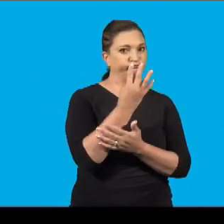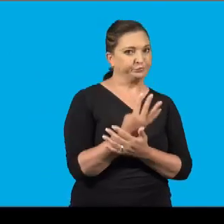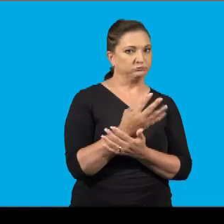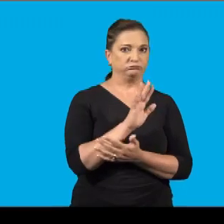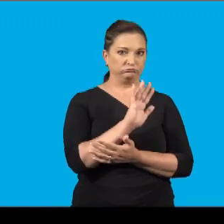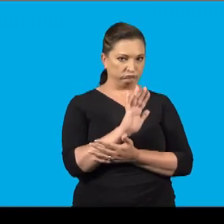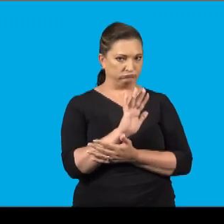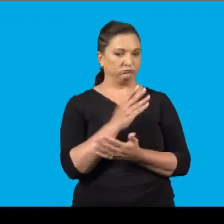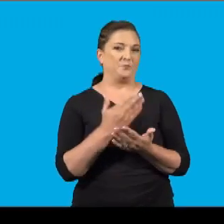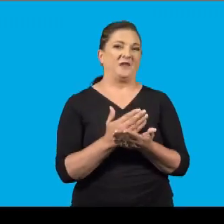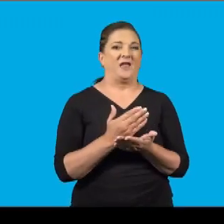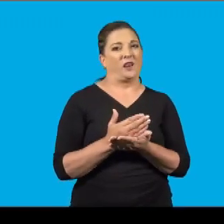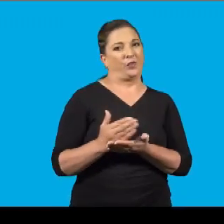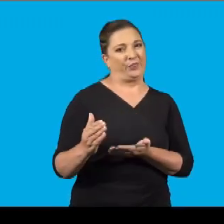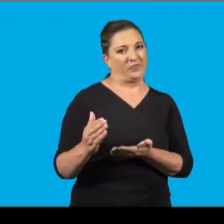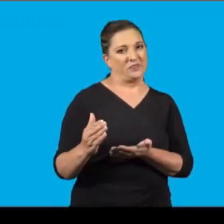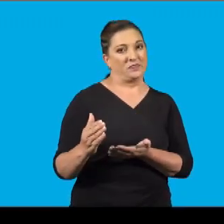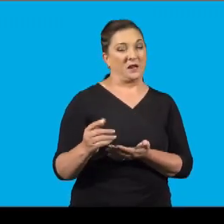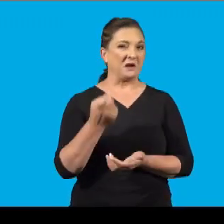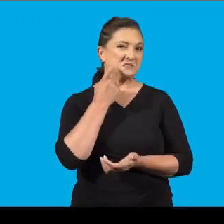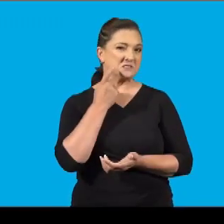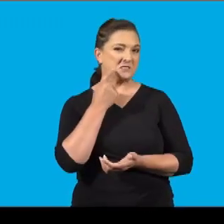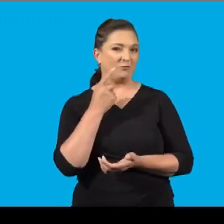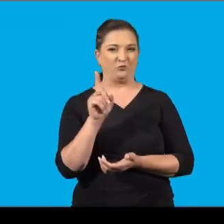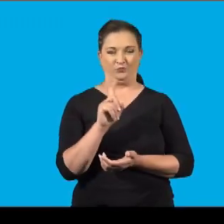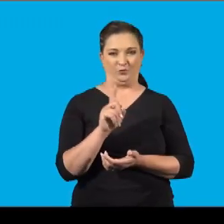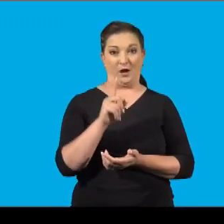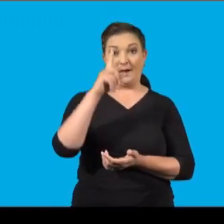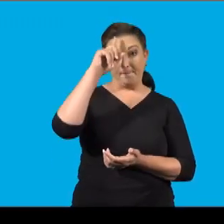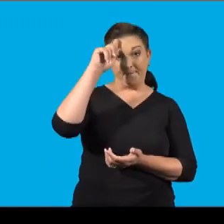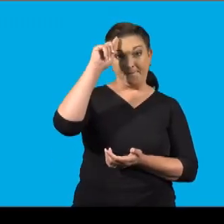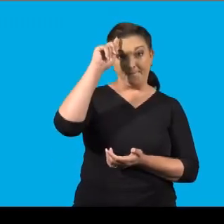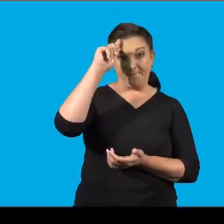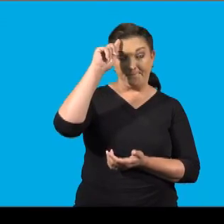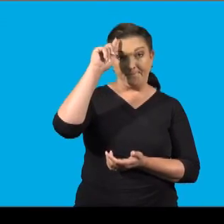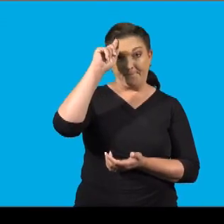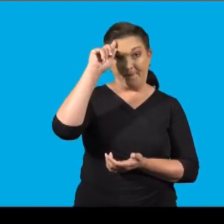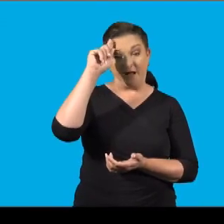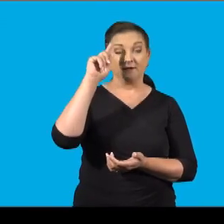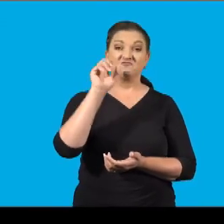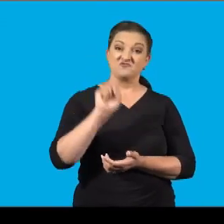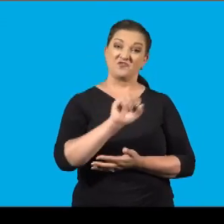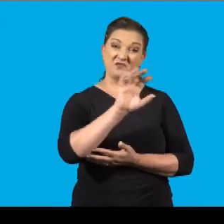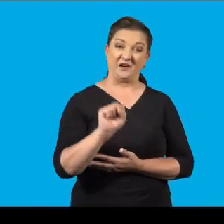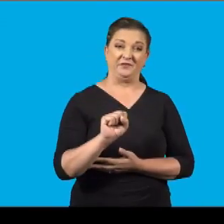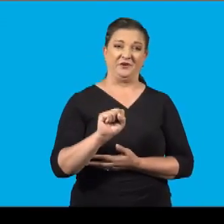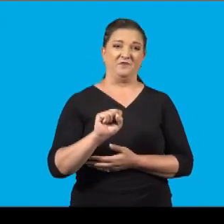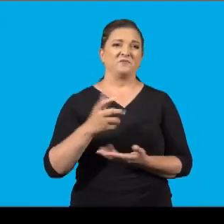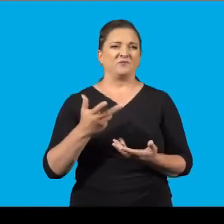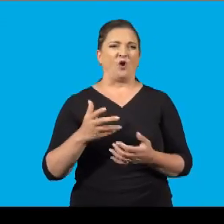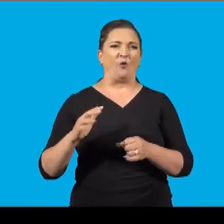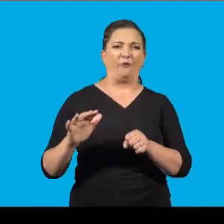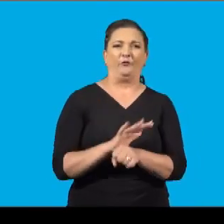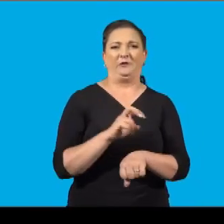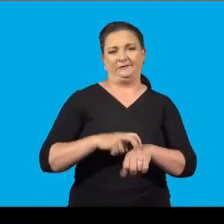prosecution. It wasn't that simple. Black South Africans were entirely justified in their demands for